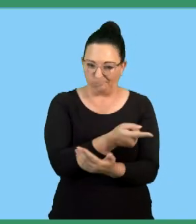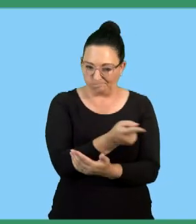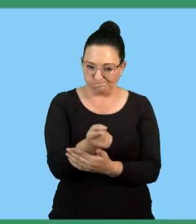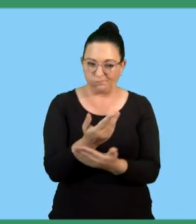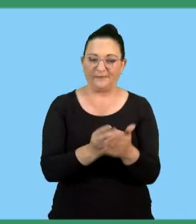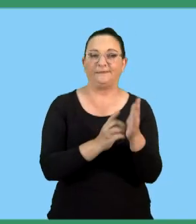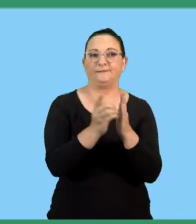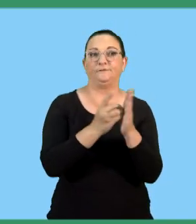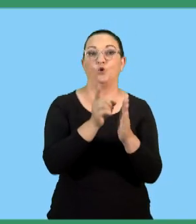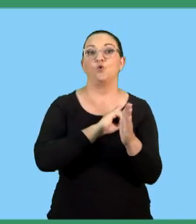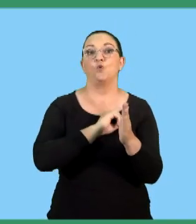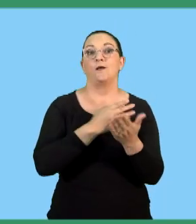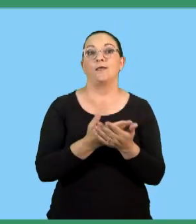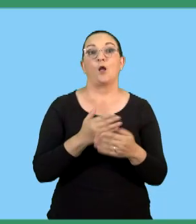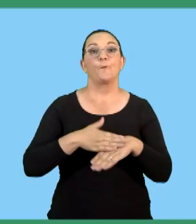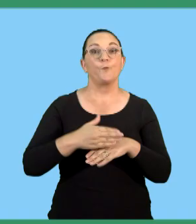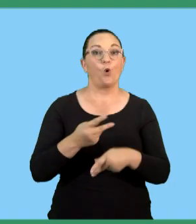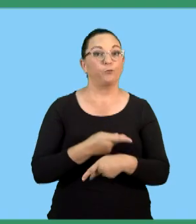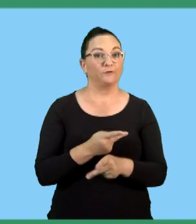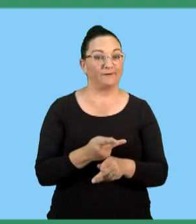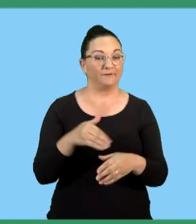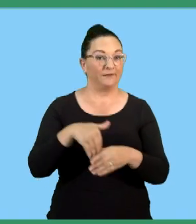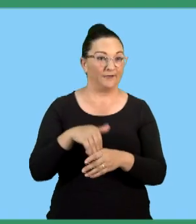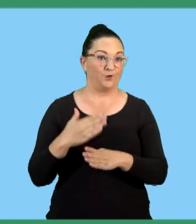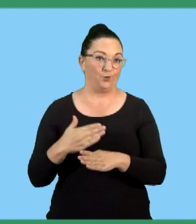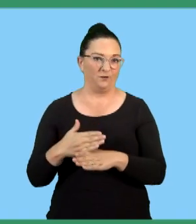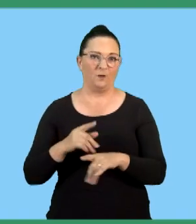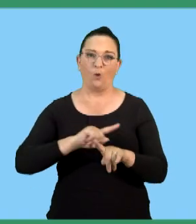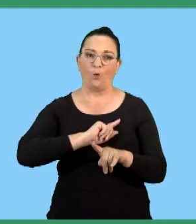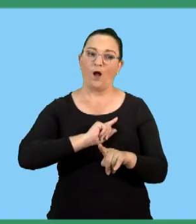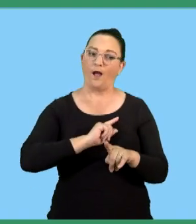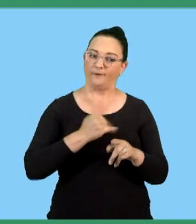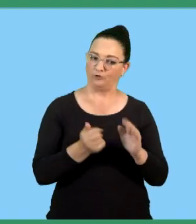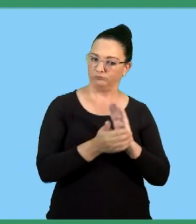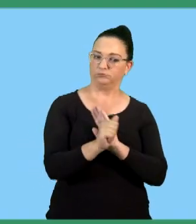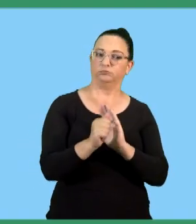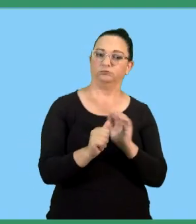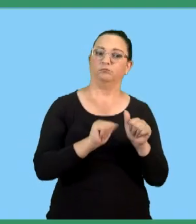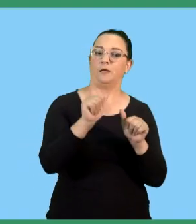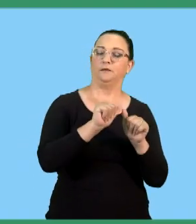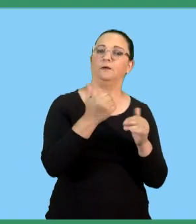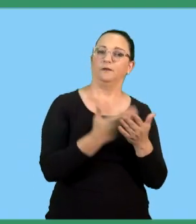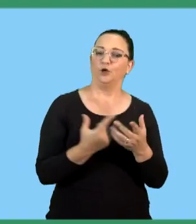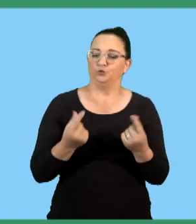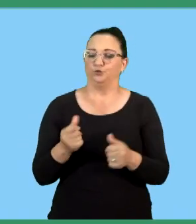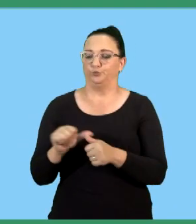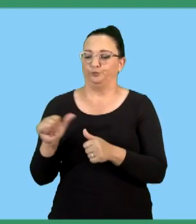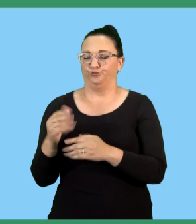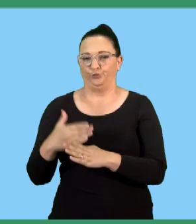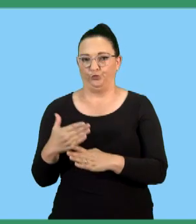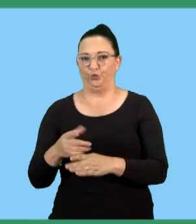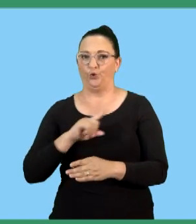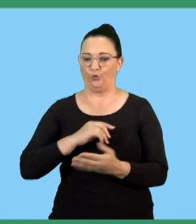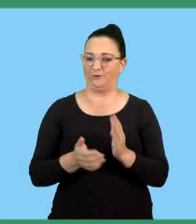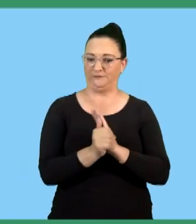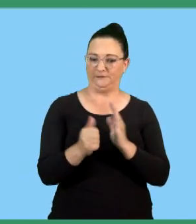to improve productivity. Very important, because obviously when you're skilled, when you know better, you're able to work better or to do better